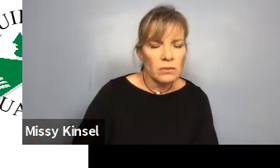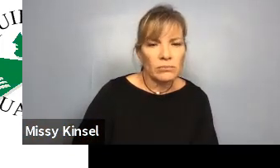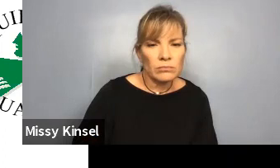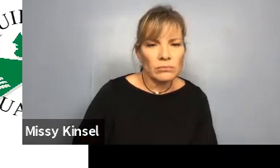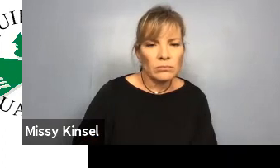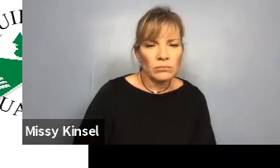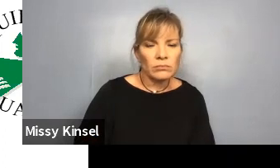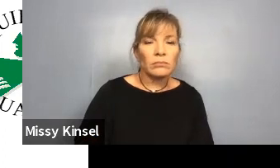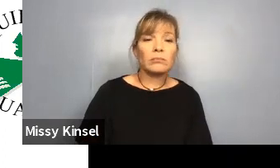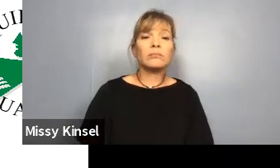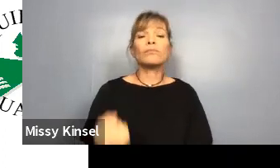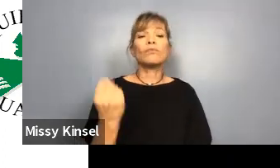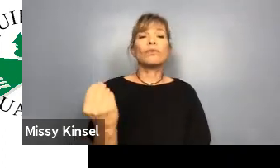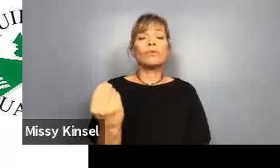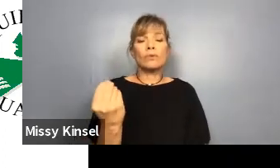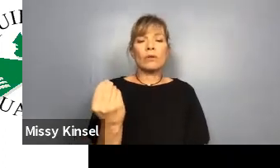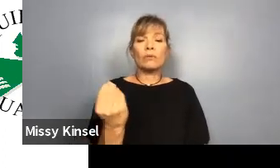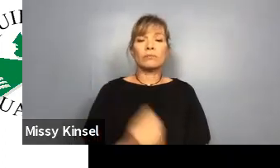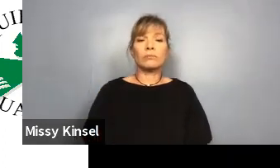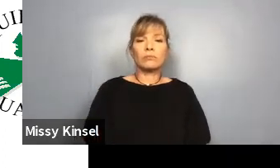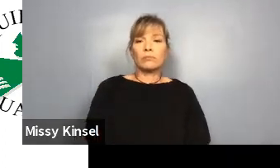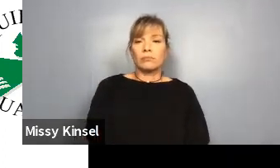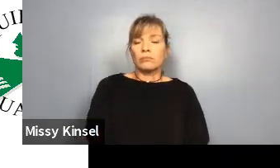Sorry about that. So